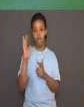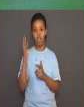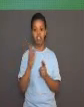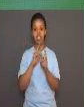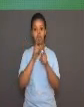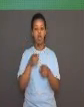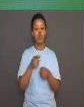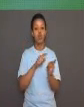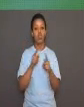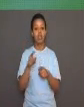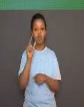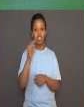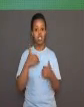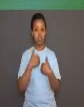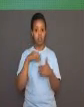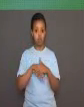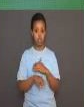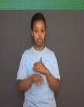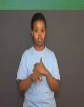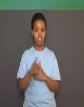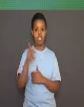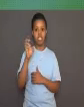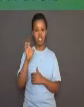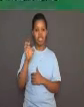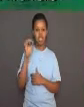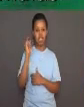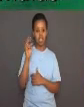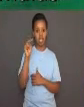response in lower animals is called kinesis.